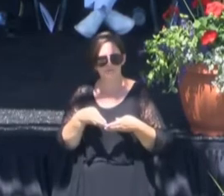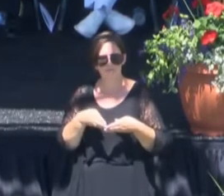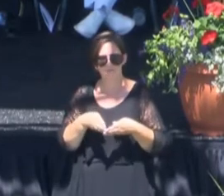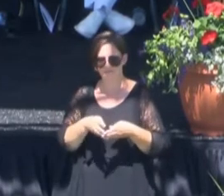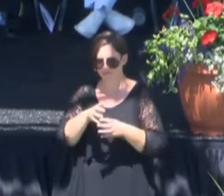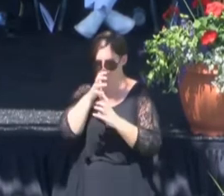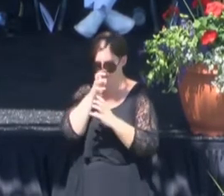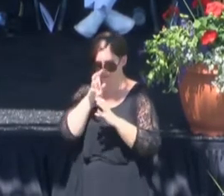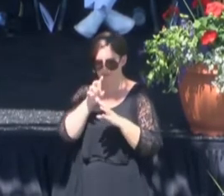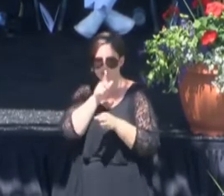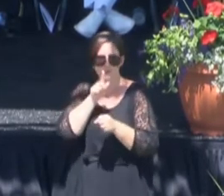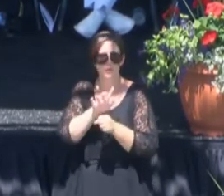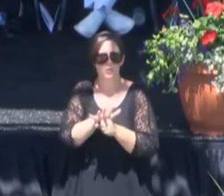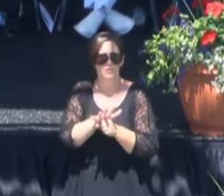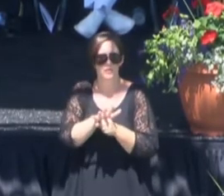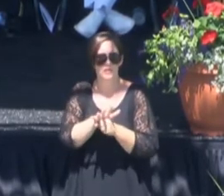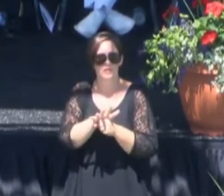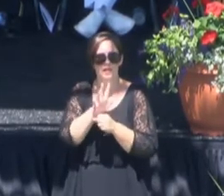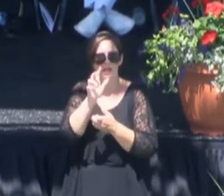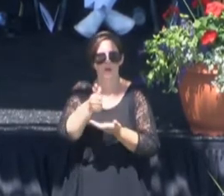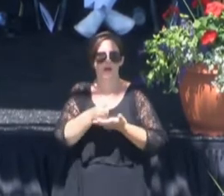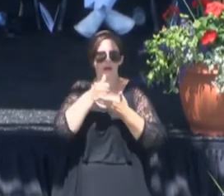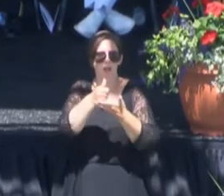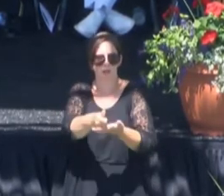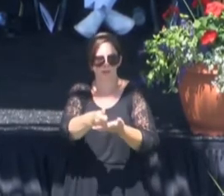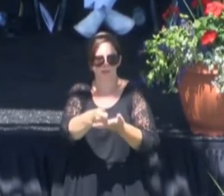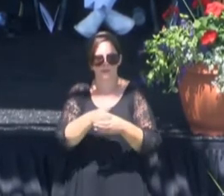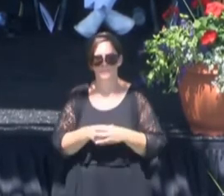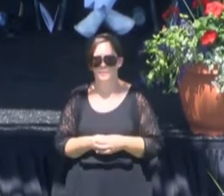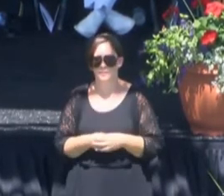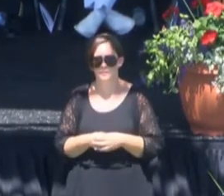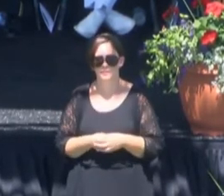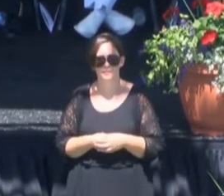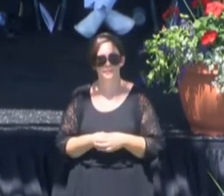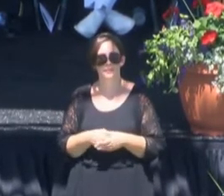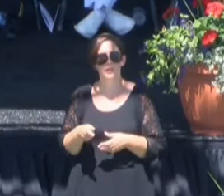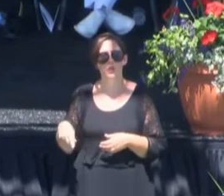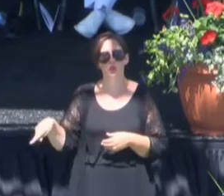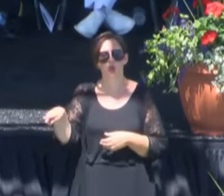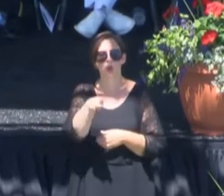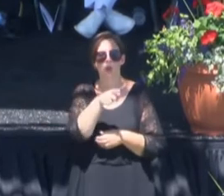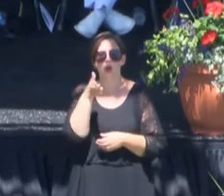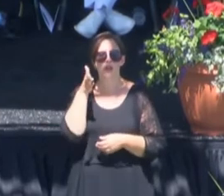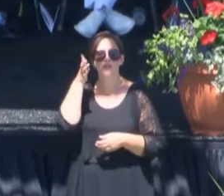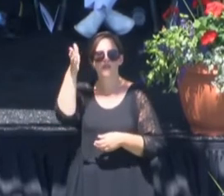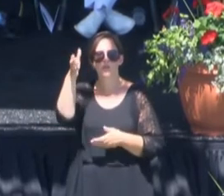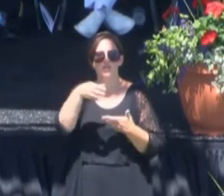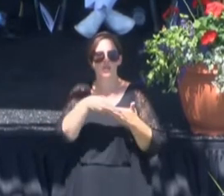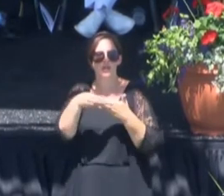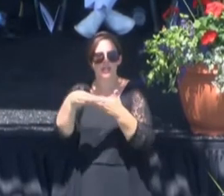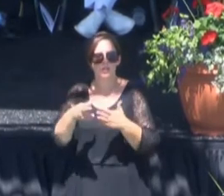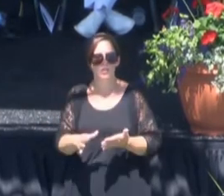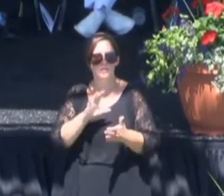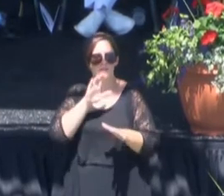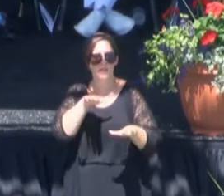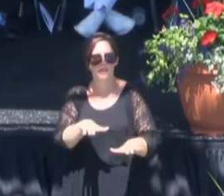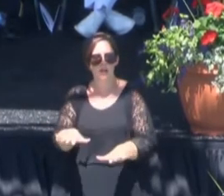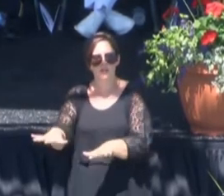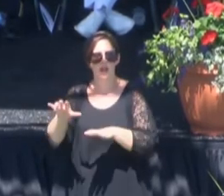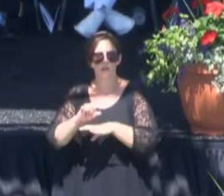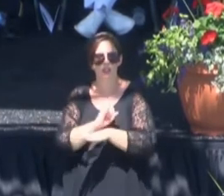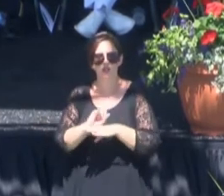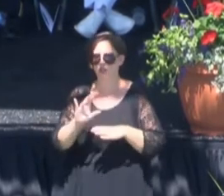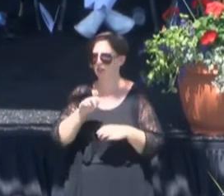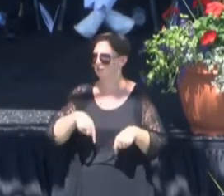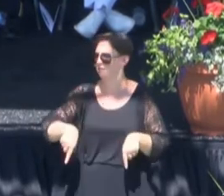and devotion. They will serve you well. You are the future leaders of our maritime industry and our